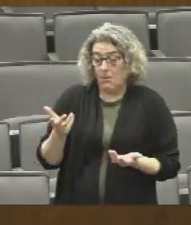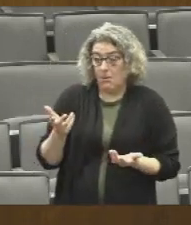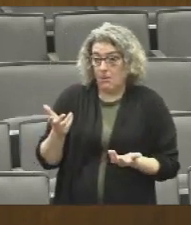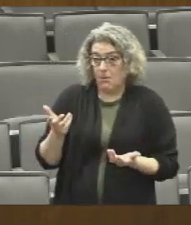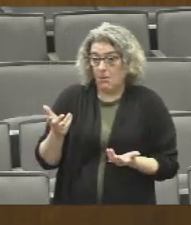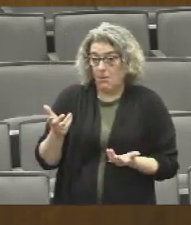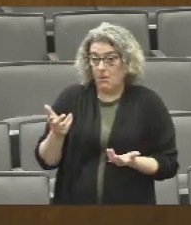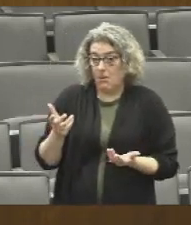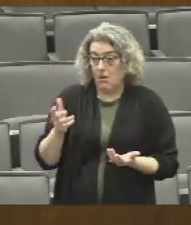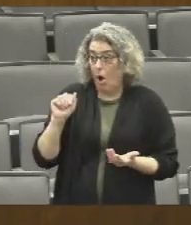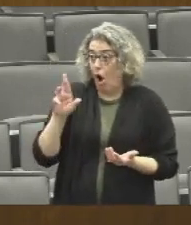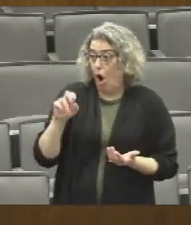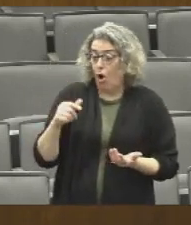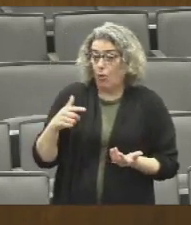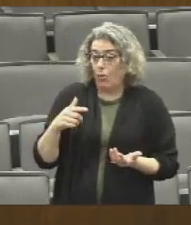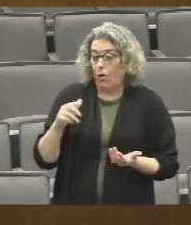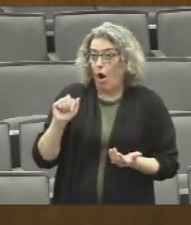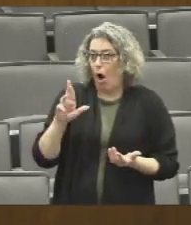kind of doubling?